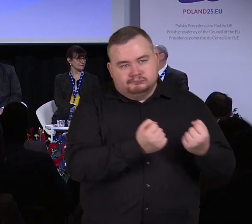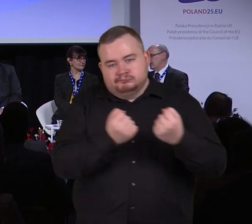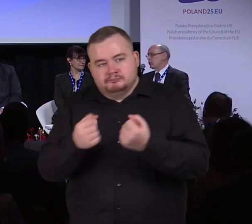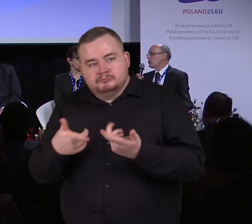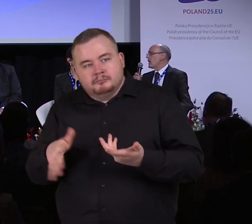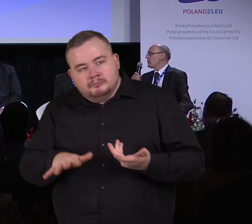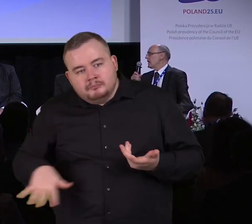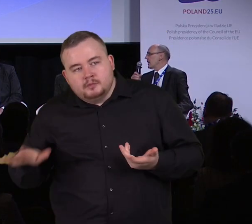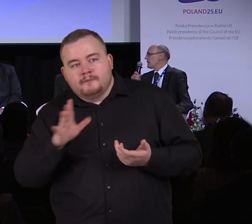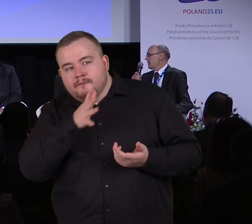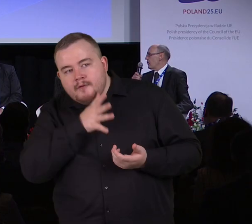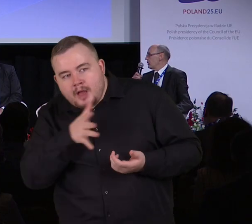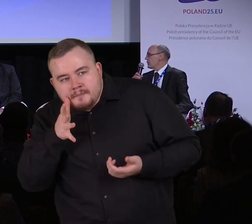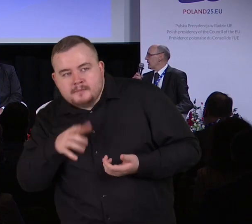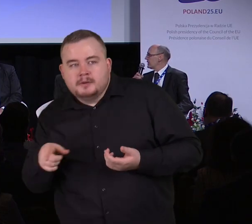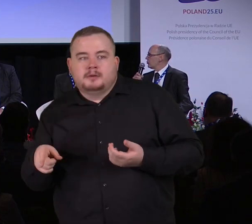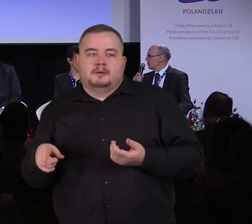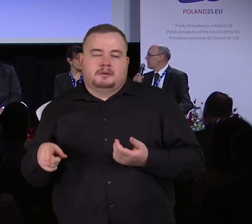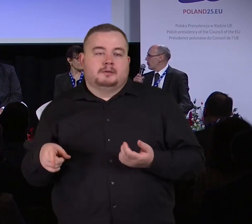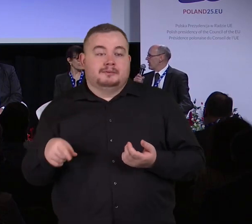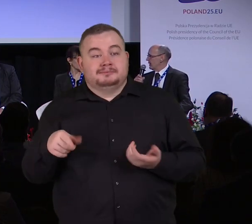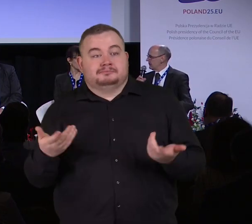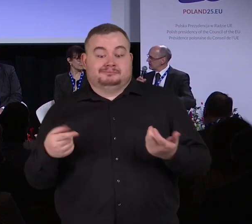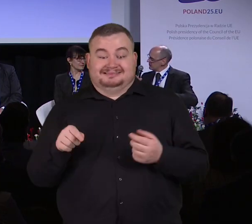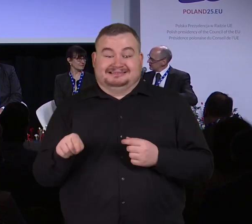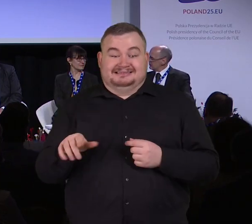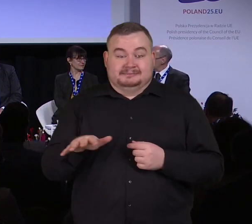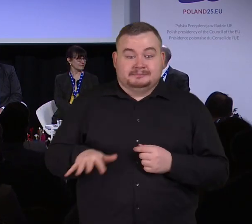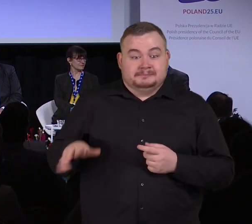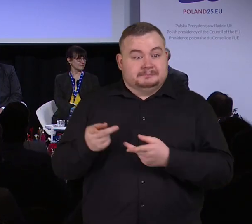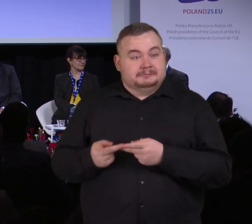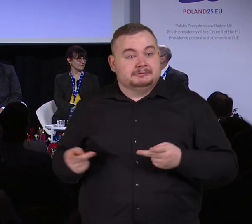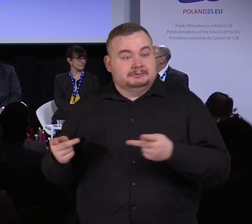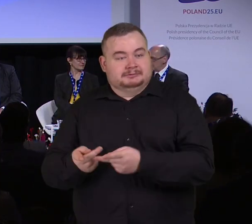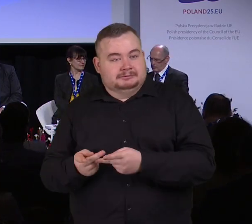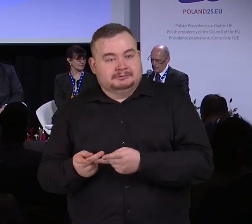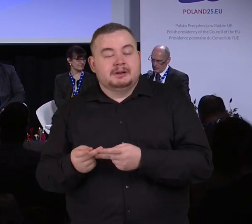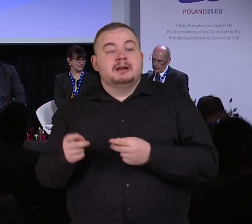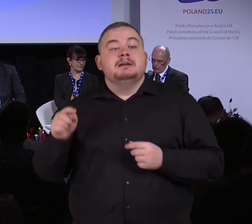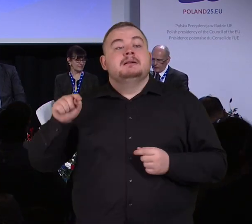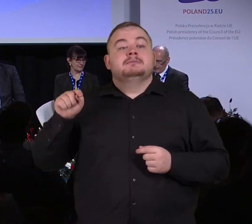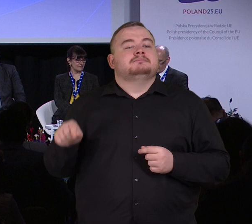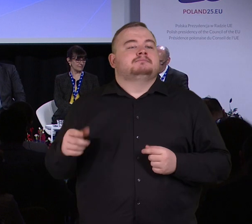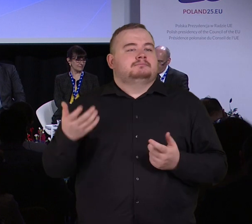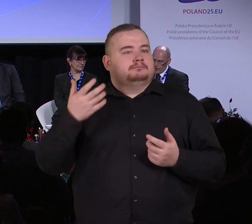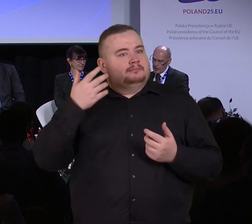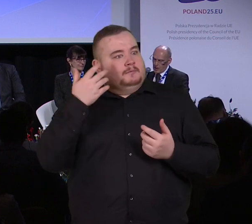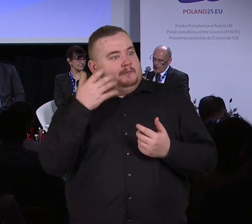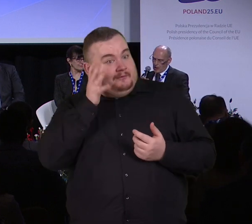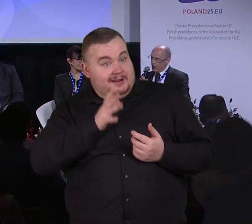city, if you are happy and lucky, there is a bus to bring you there. That's the difference in Lower